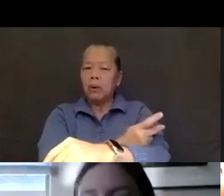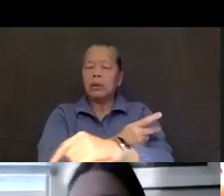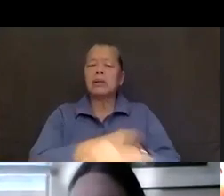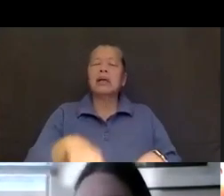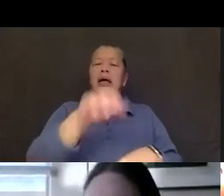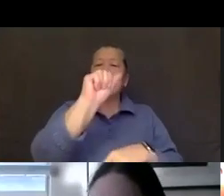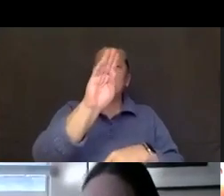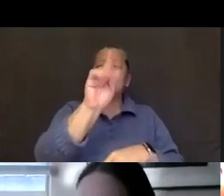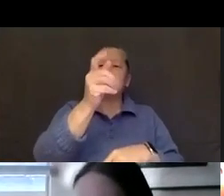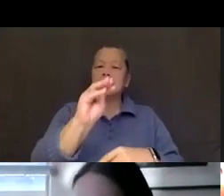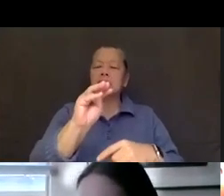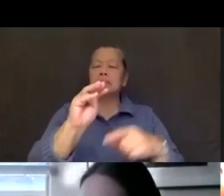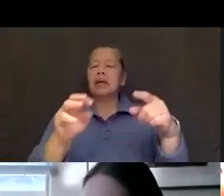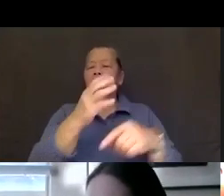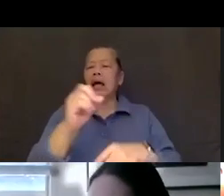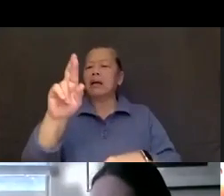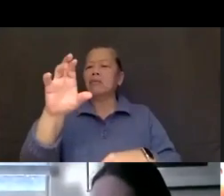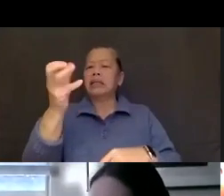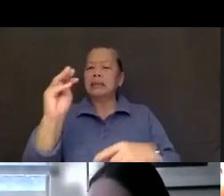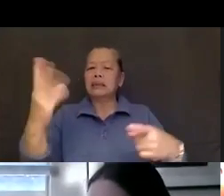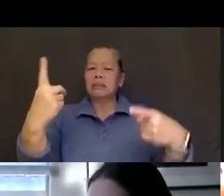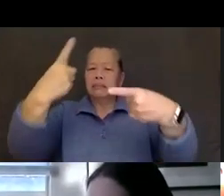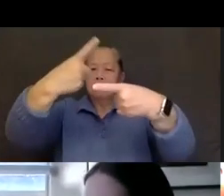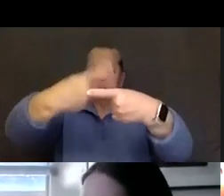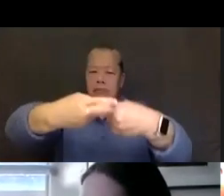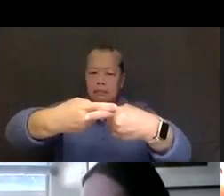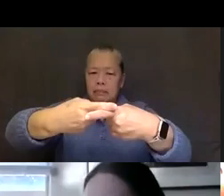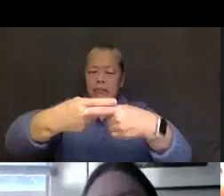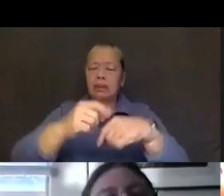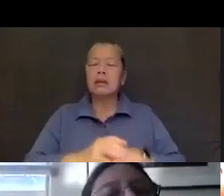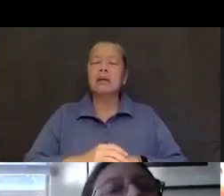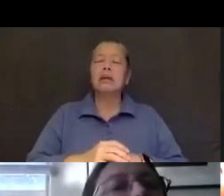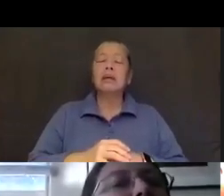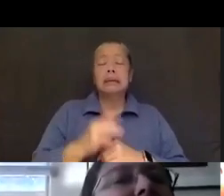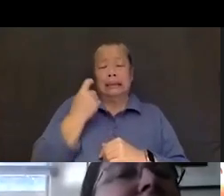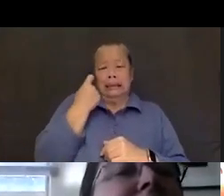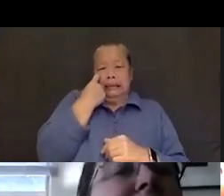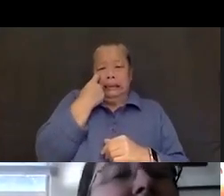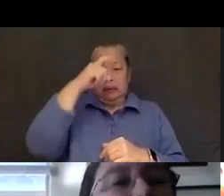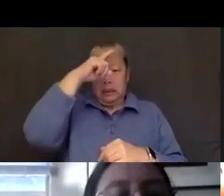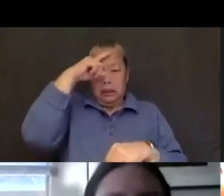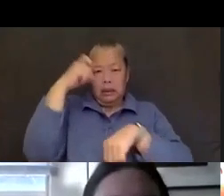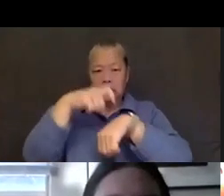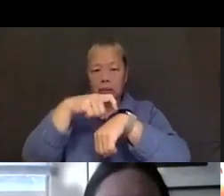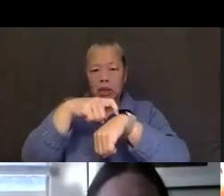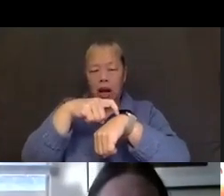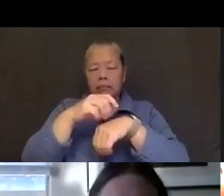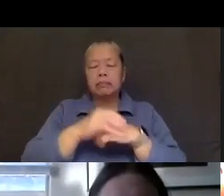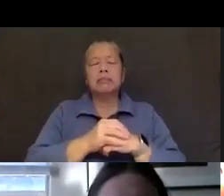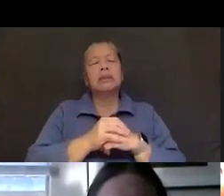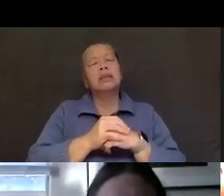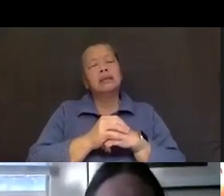of Ableism and Racism. Over this past summer, as much